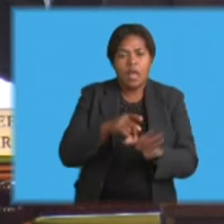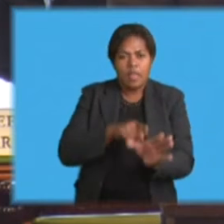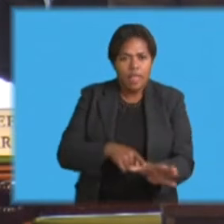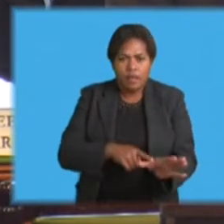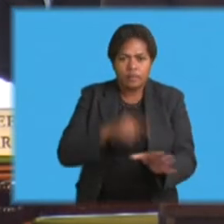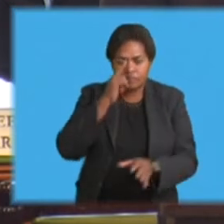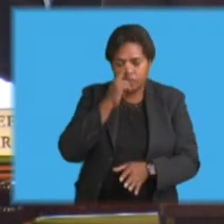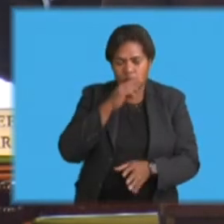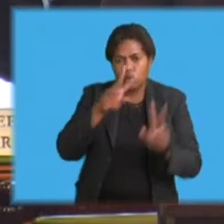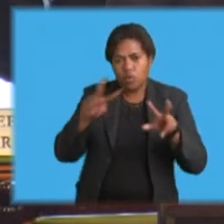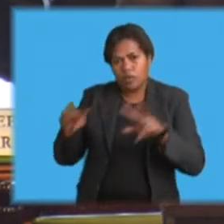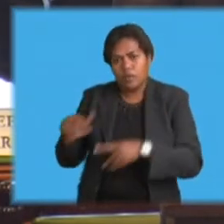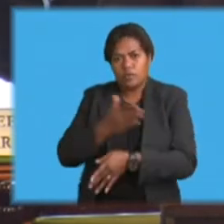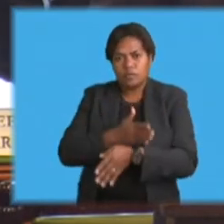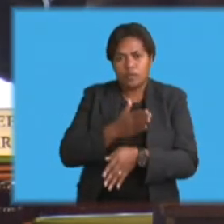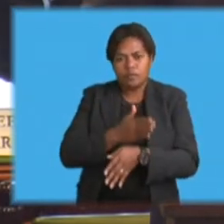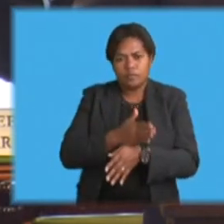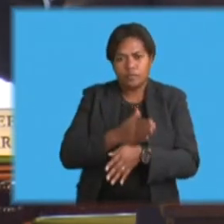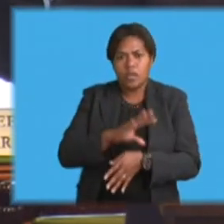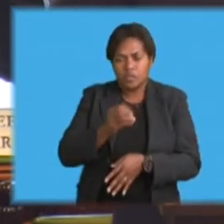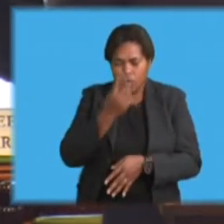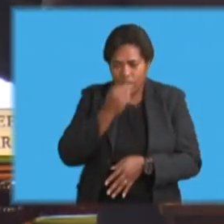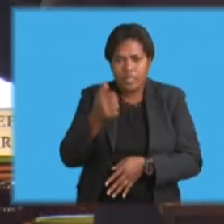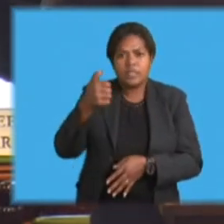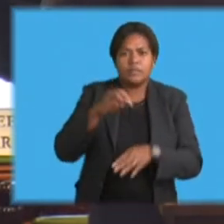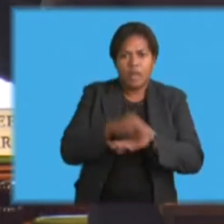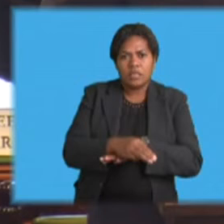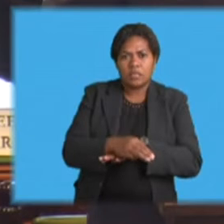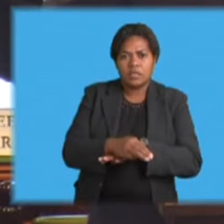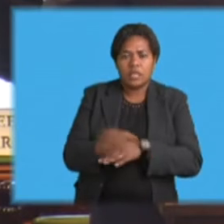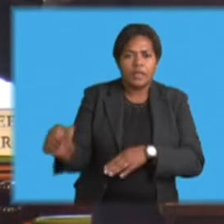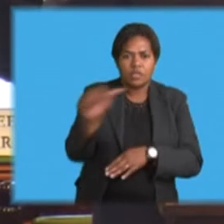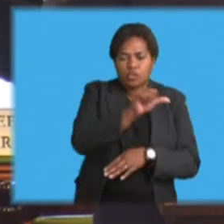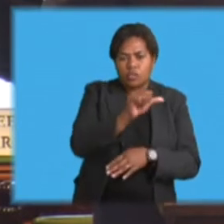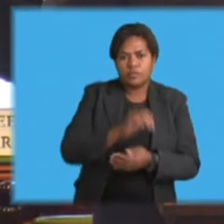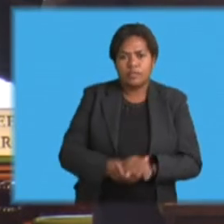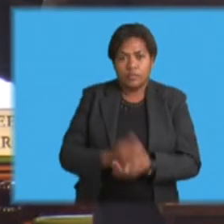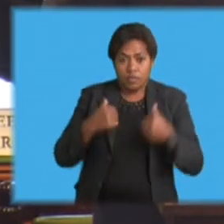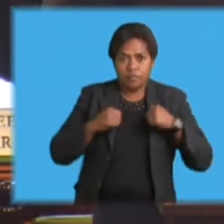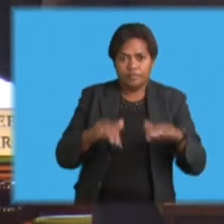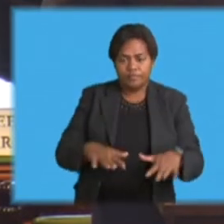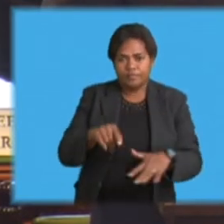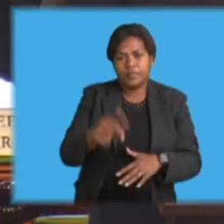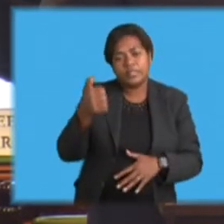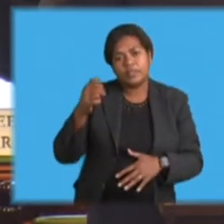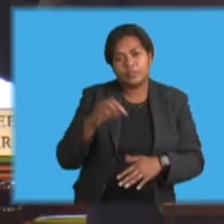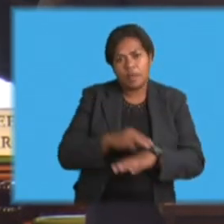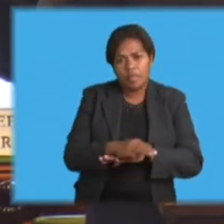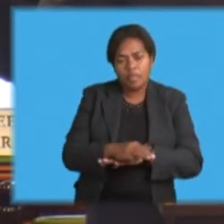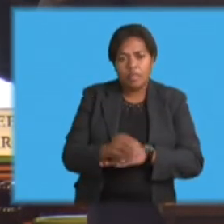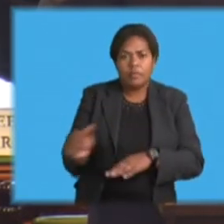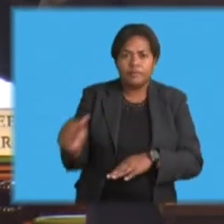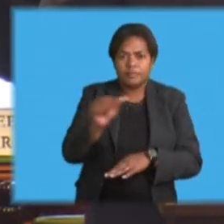for jobs into their workplaces so they can get the 6 months attachment. On completing the 6-month employment attachment, employees have